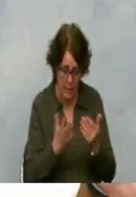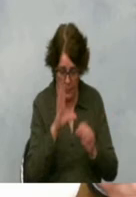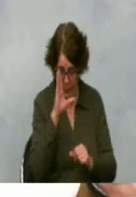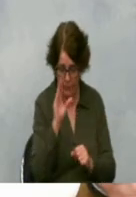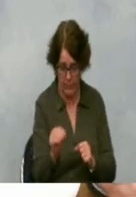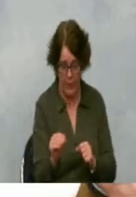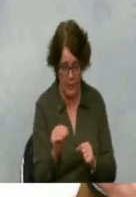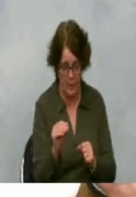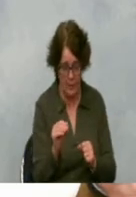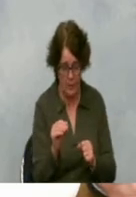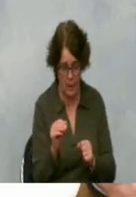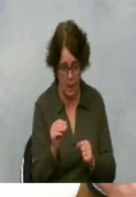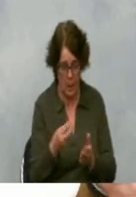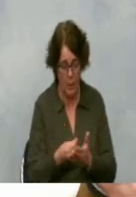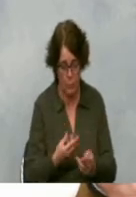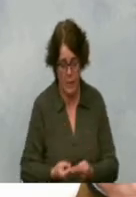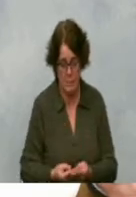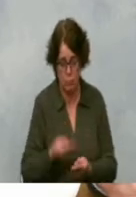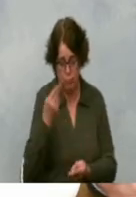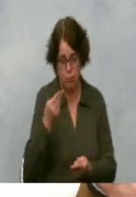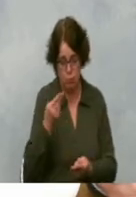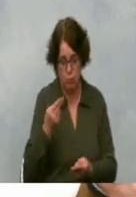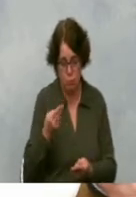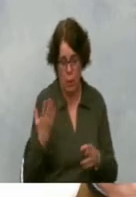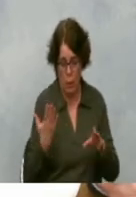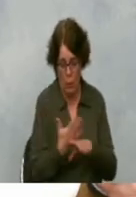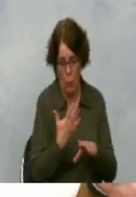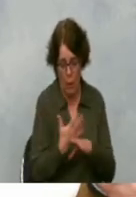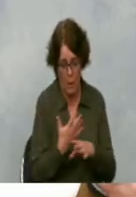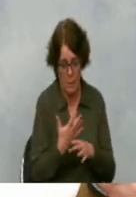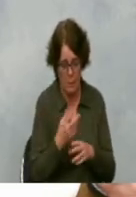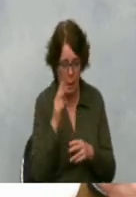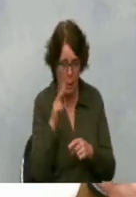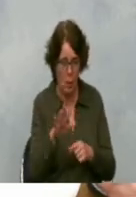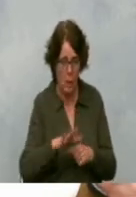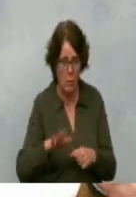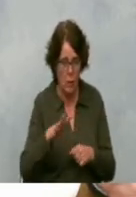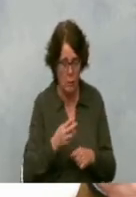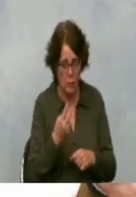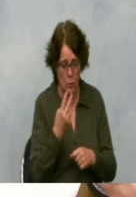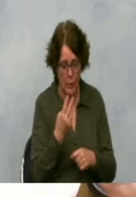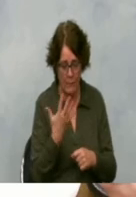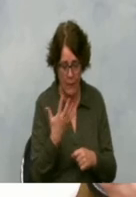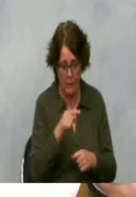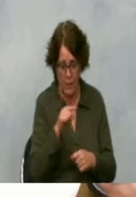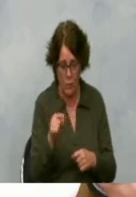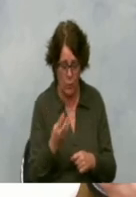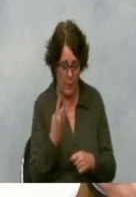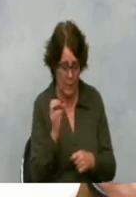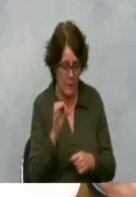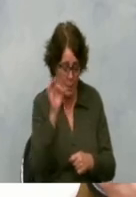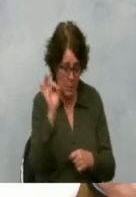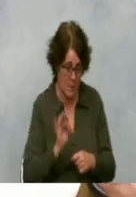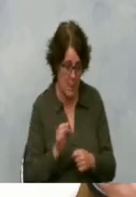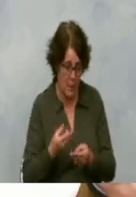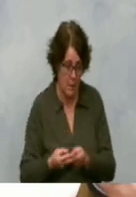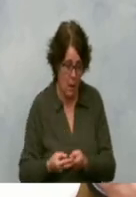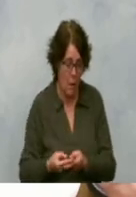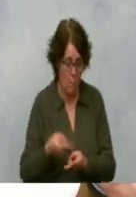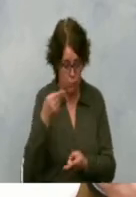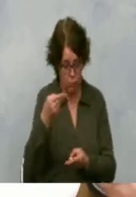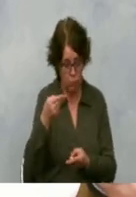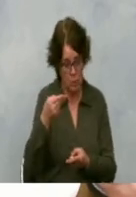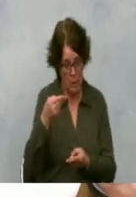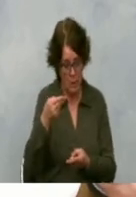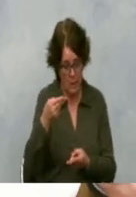industry price increases on capital works are looking at around 25 to 30% in terms of an inflationary